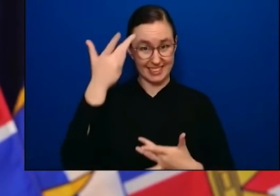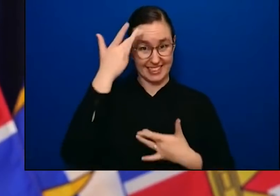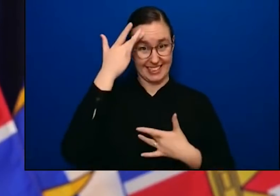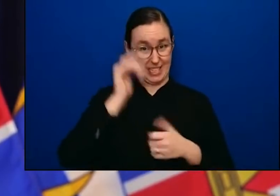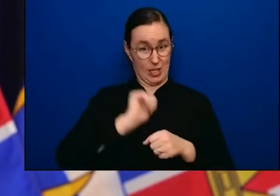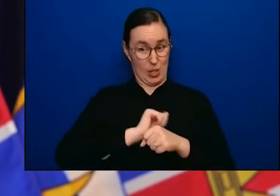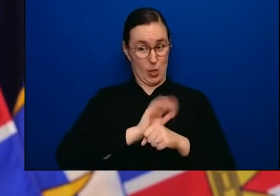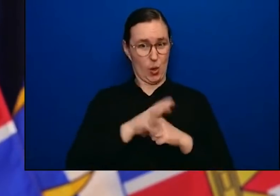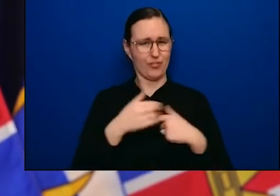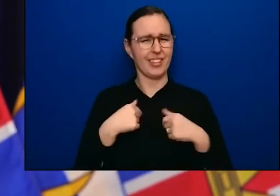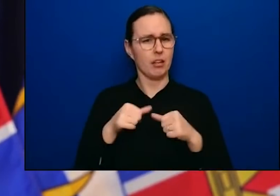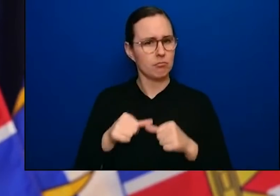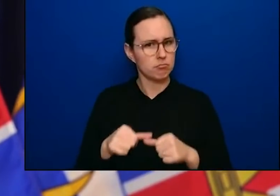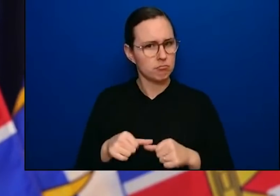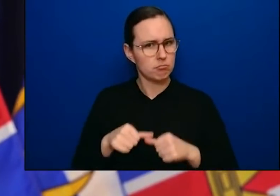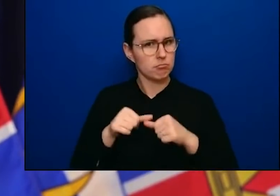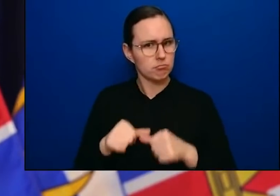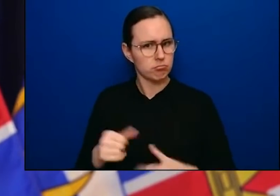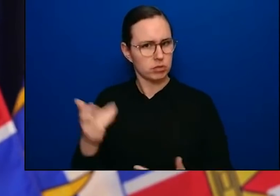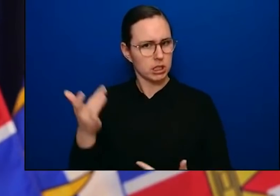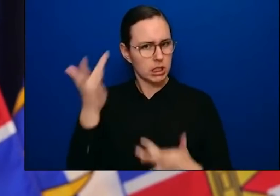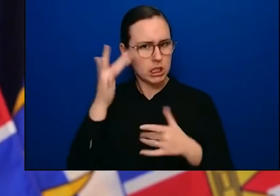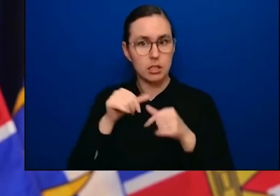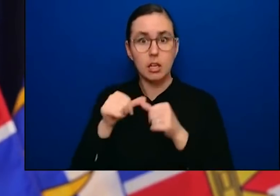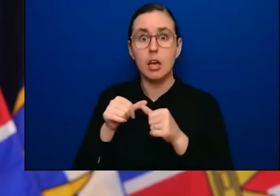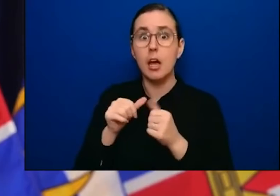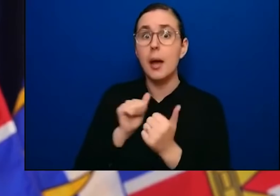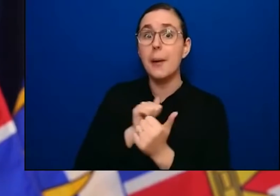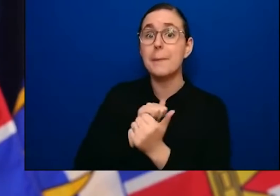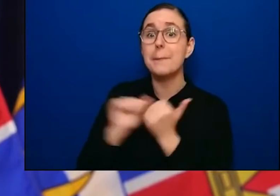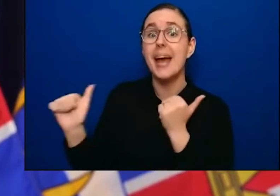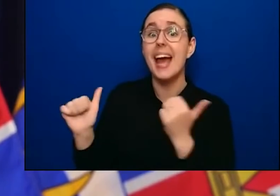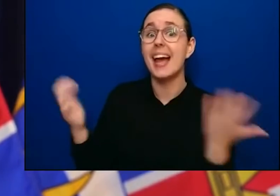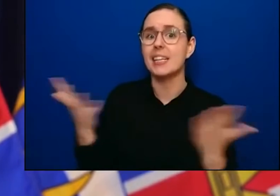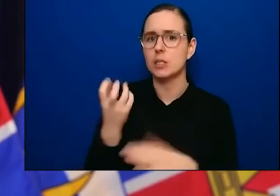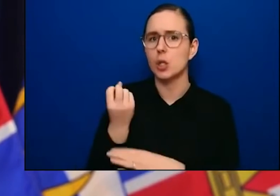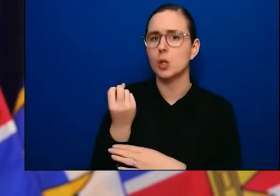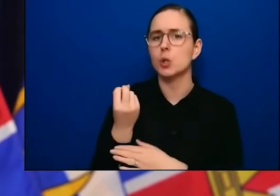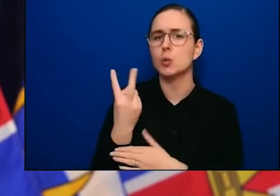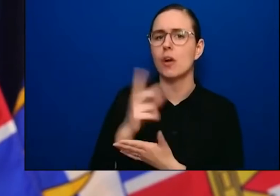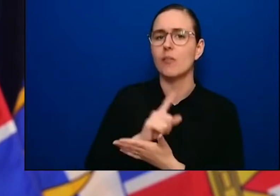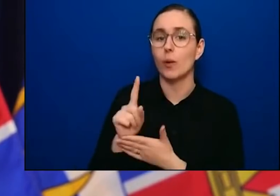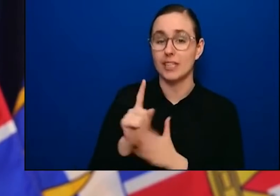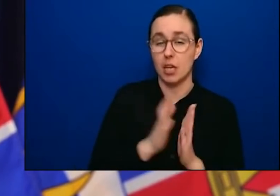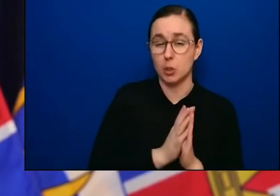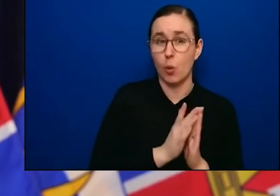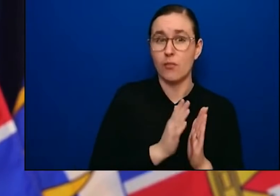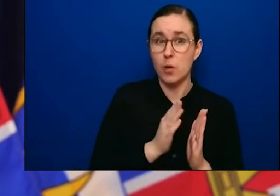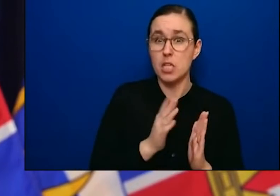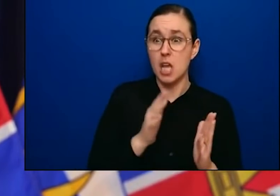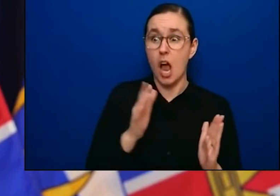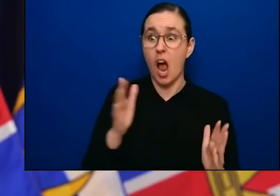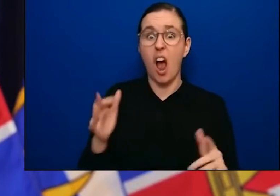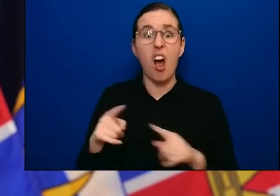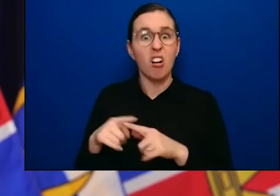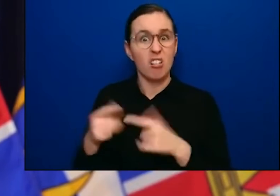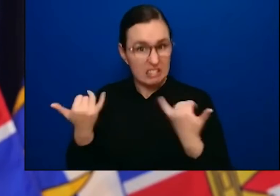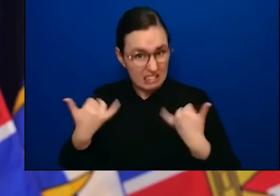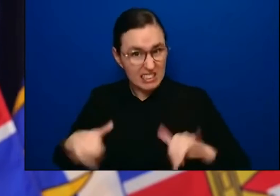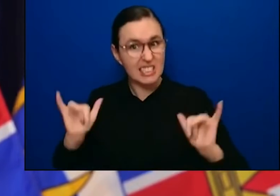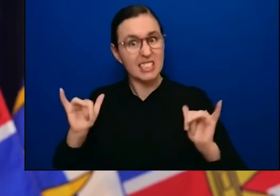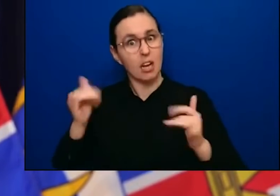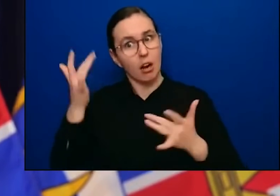It doesn't mean that people don't have symptoms in that period of time, but many people, they'll resolve